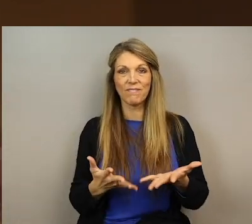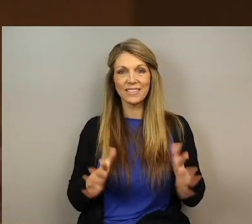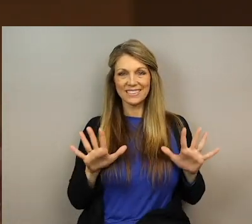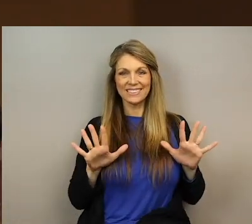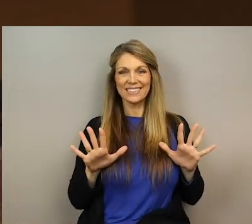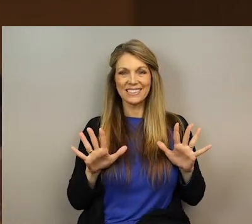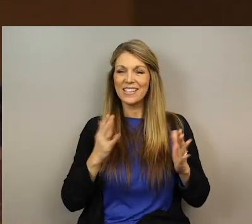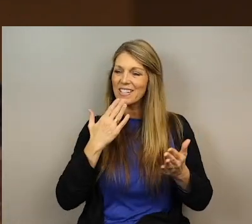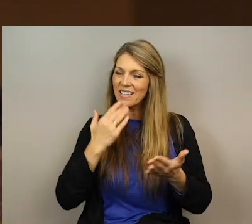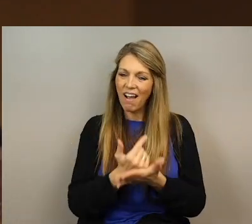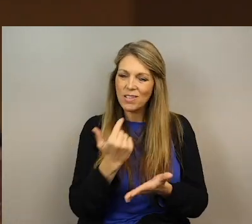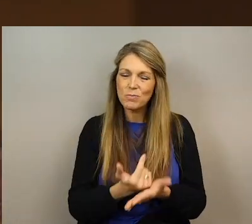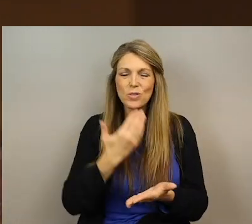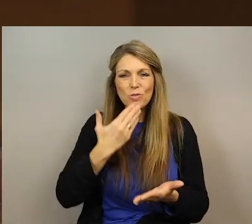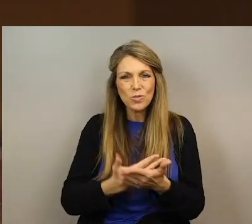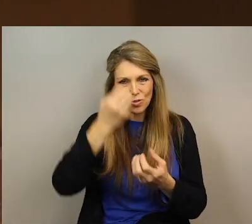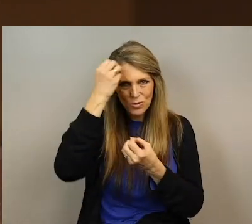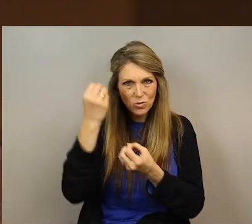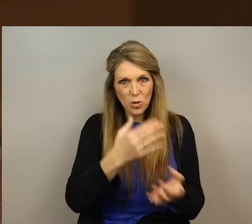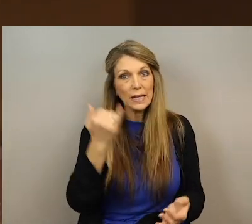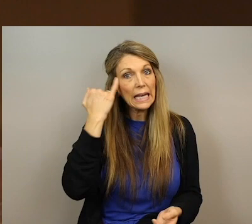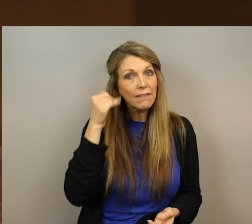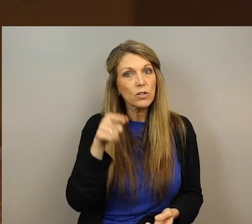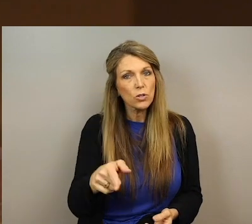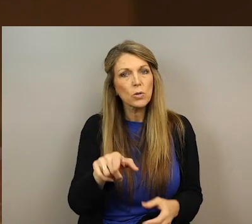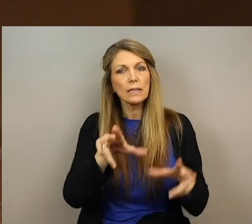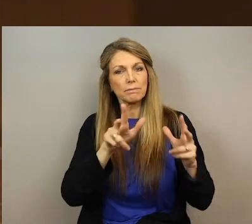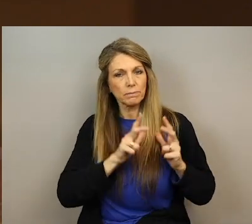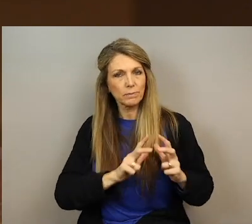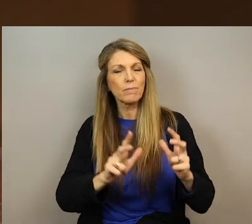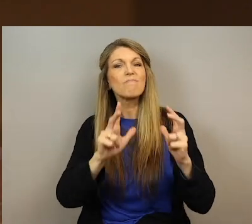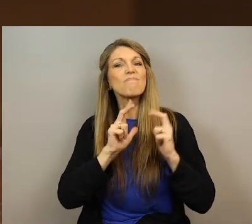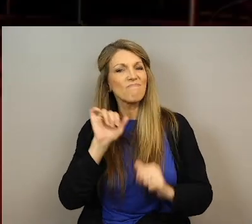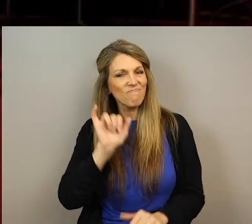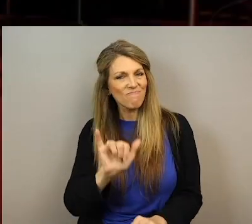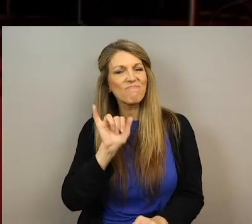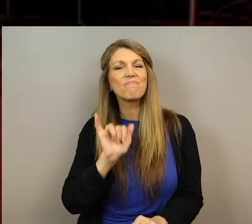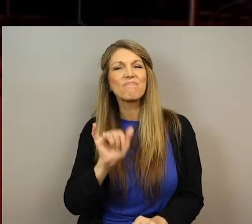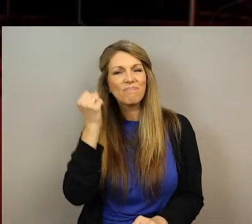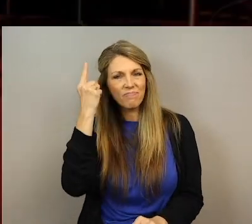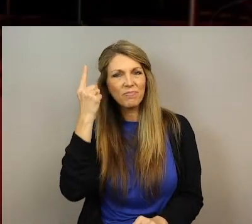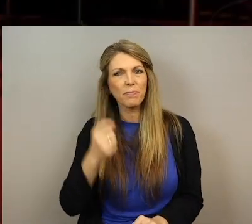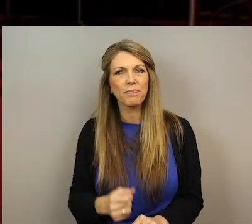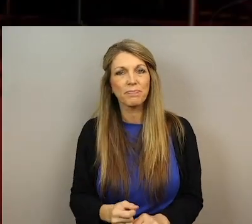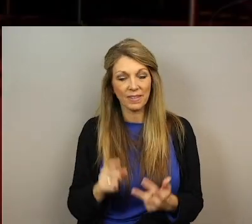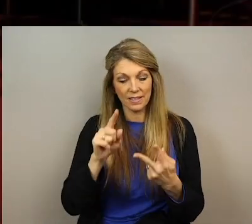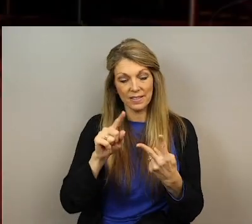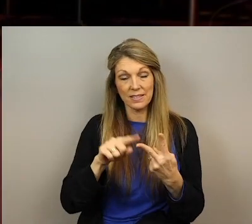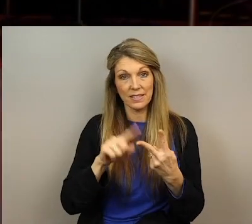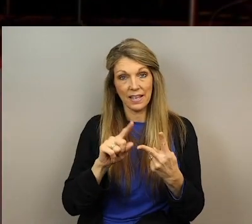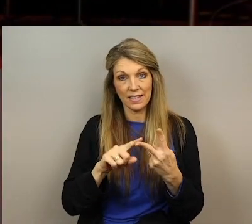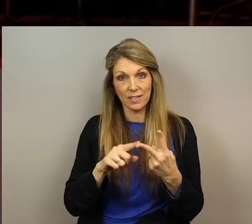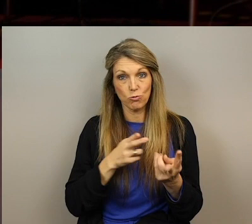the gospel is good news for those who have the ears to hear and the eyes to see. The second great truth I want us to see in the text